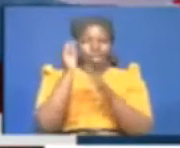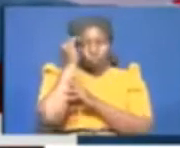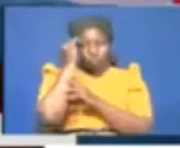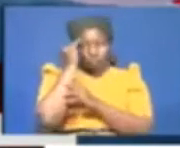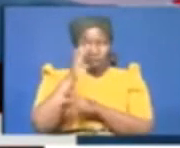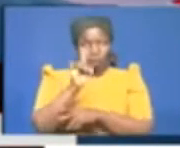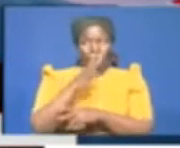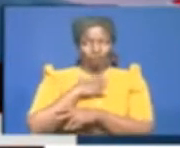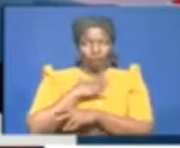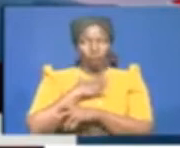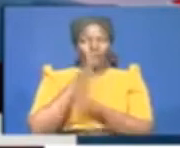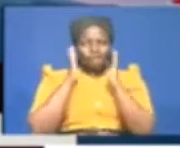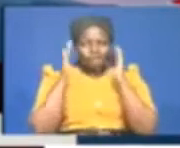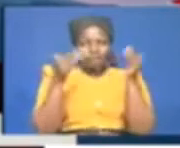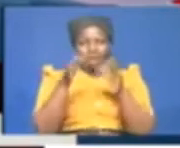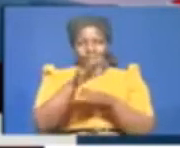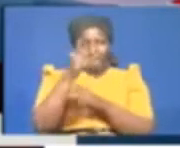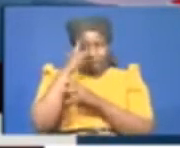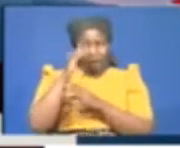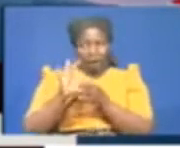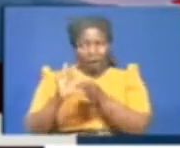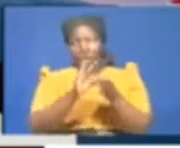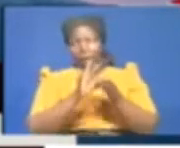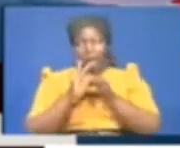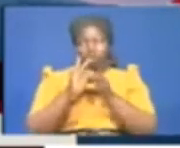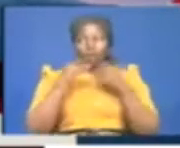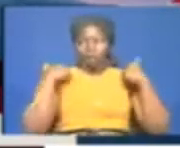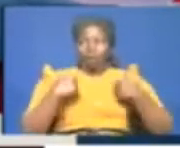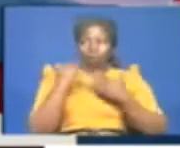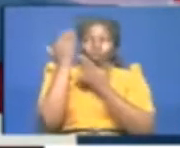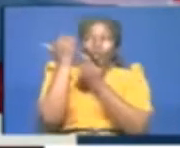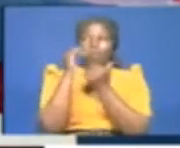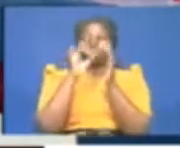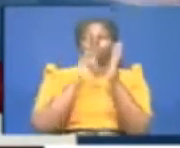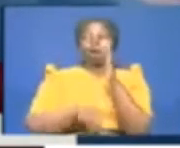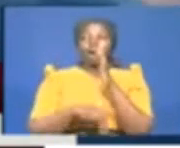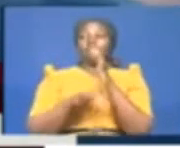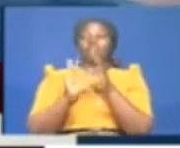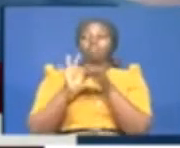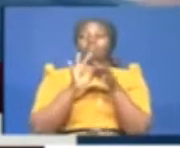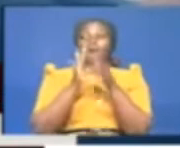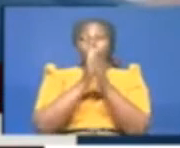bilateral cooperation. So I hope the embassy with the university,